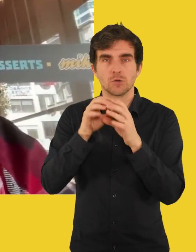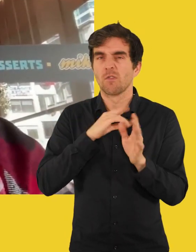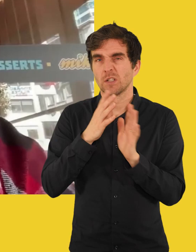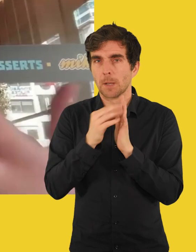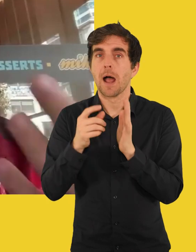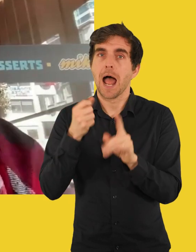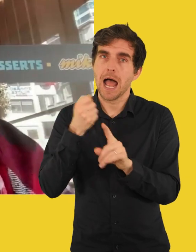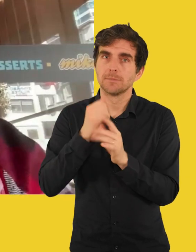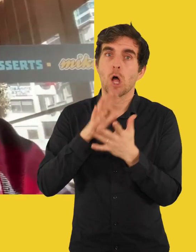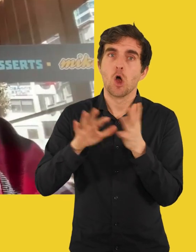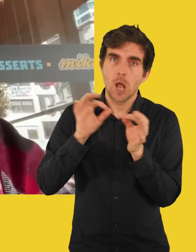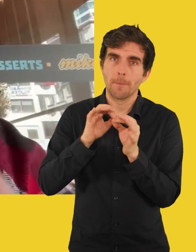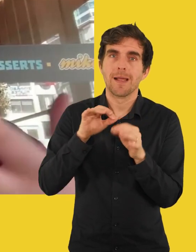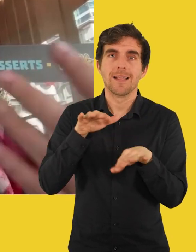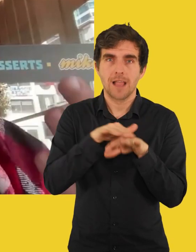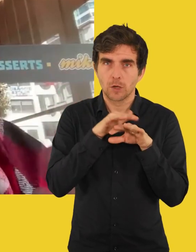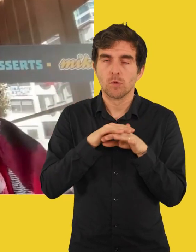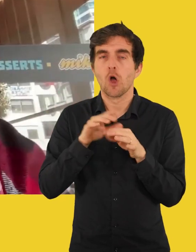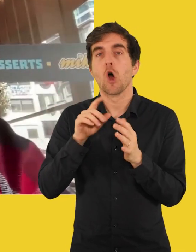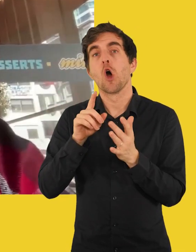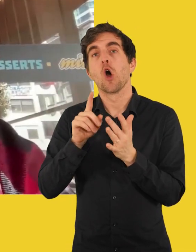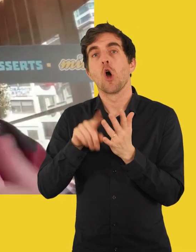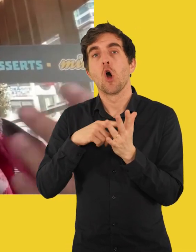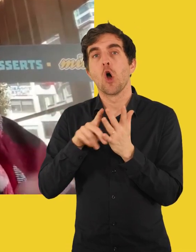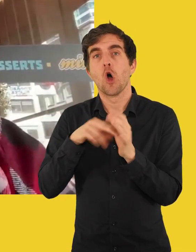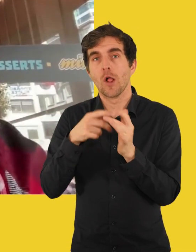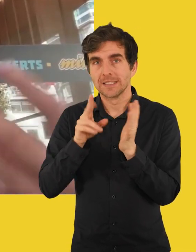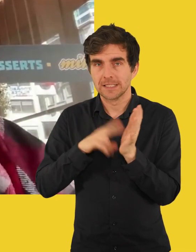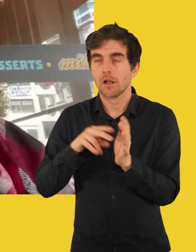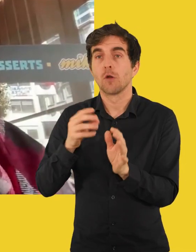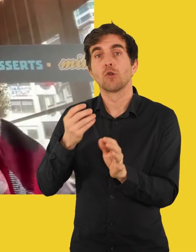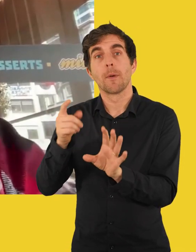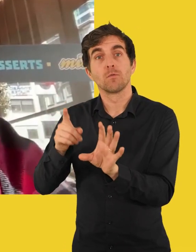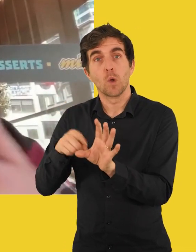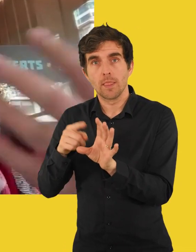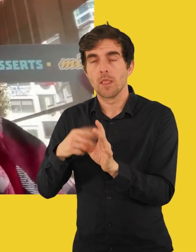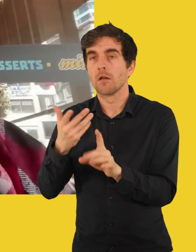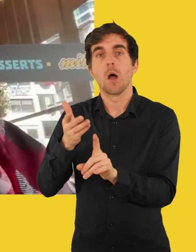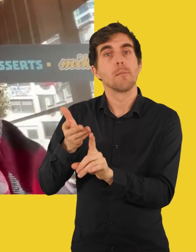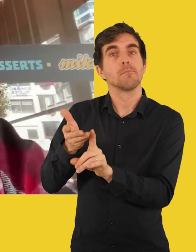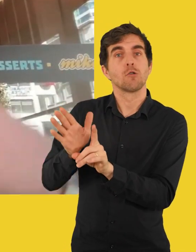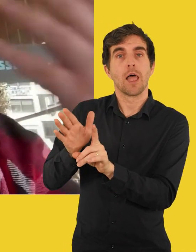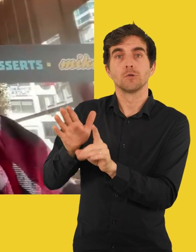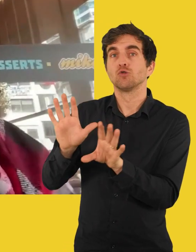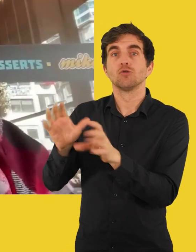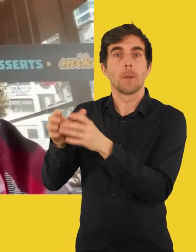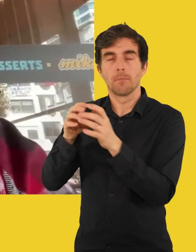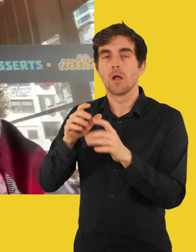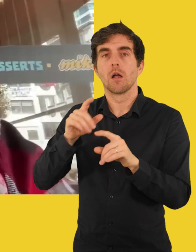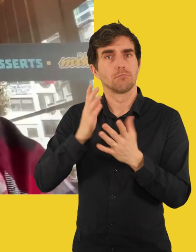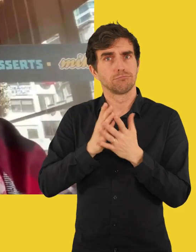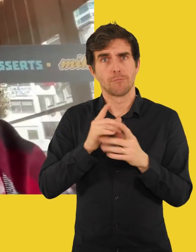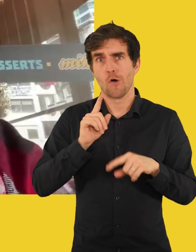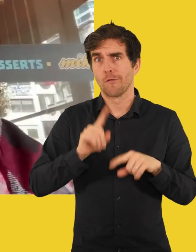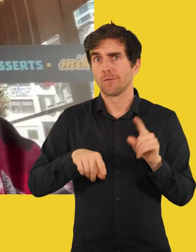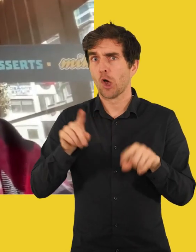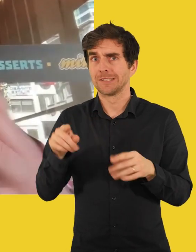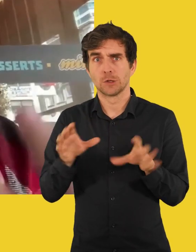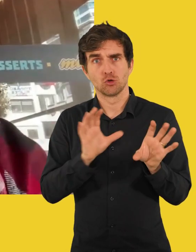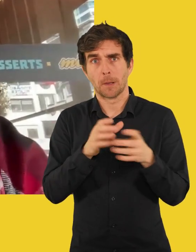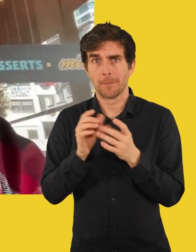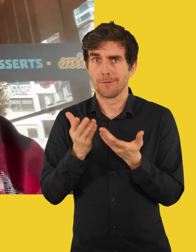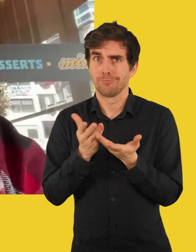joining forces, for example, Impact Hubs networks or Origin or some youth or marginalized groups networks and